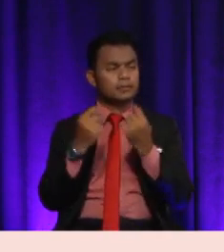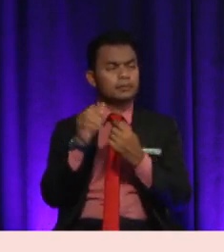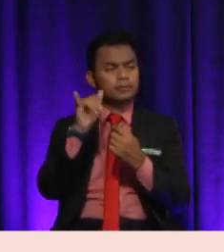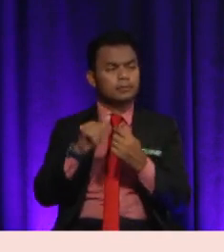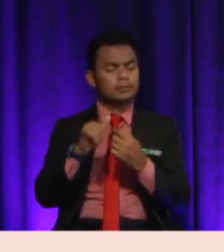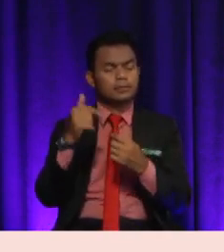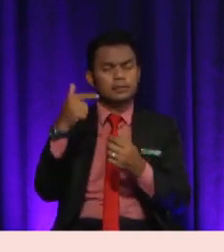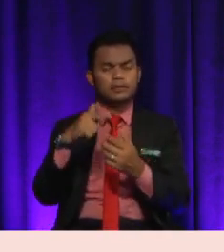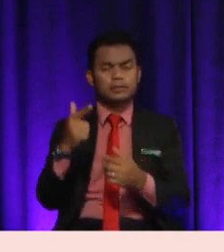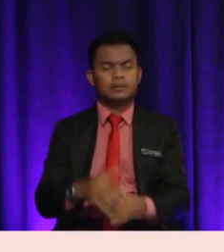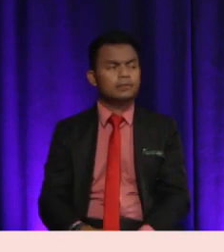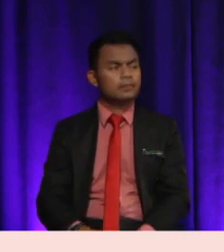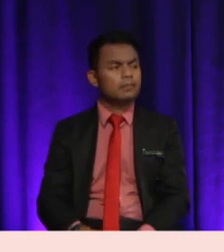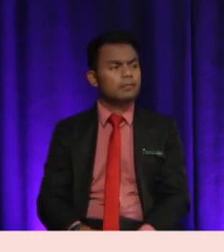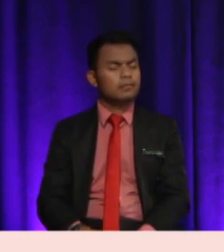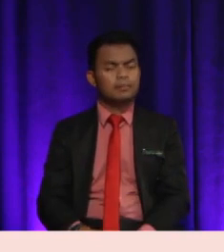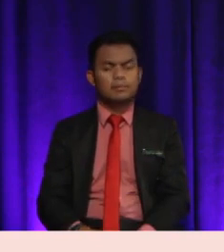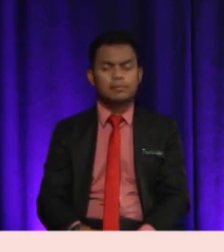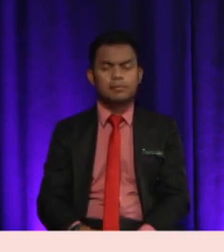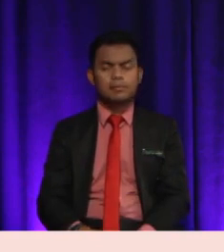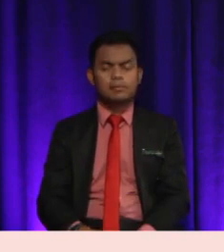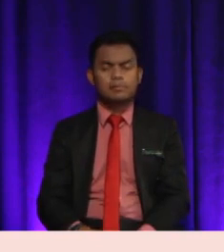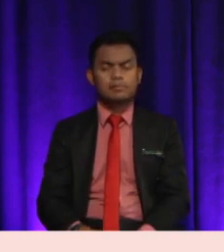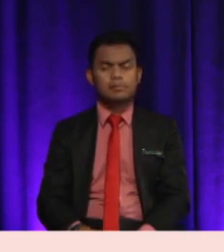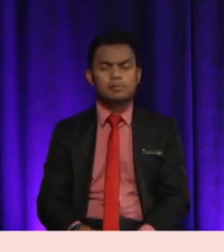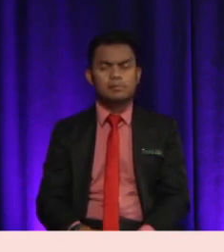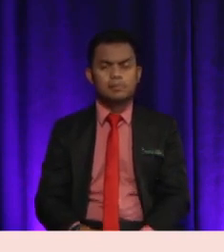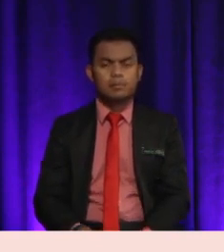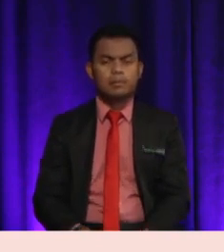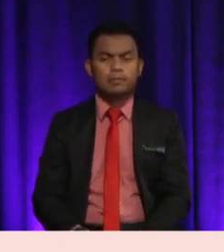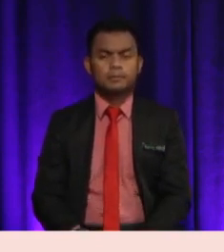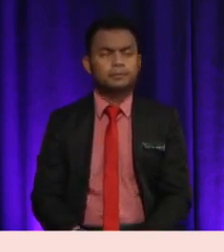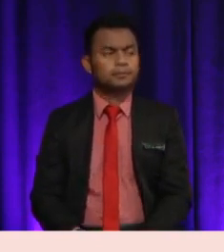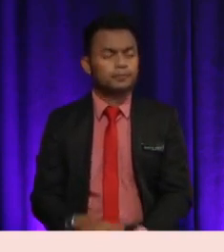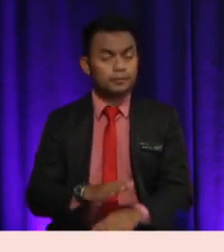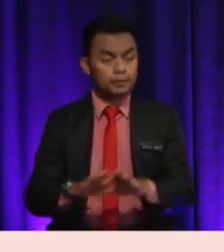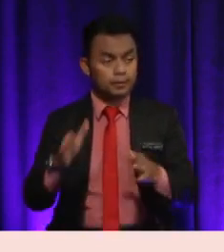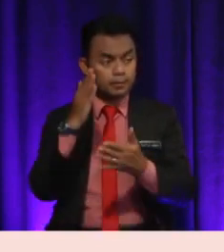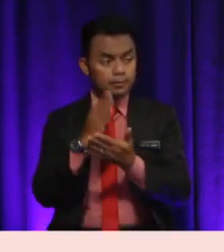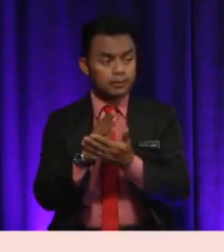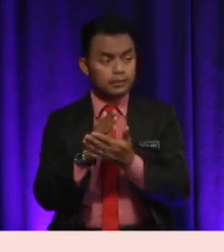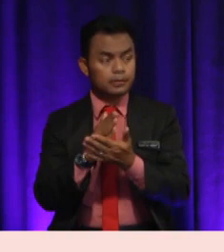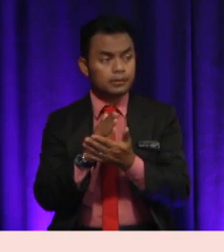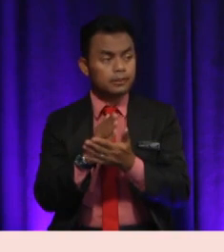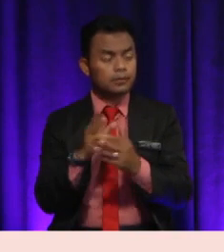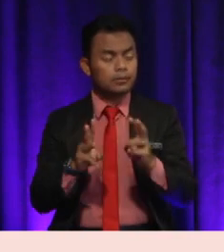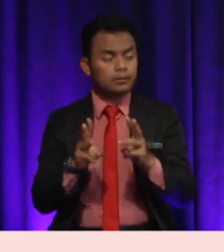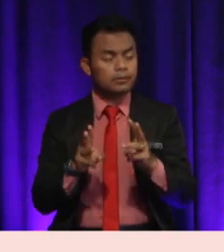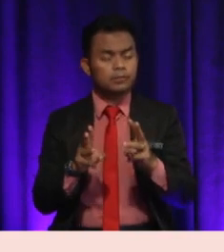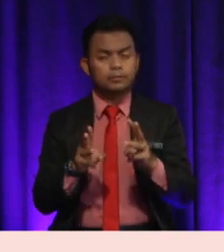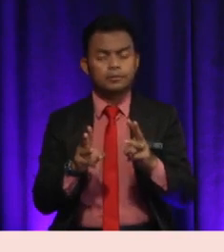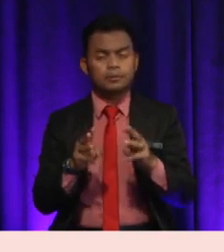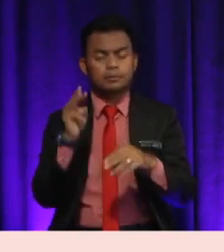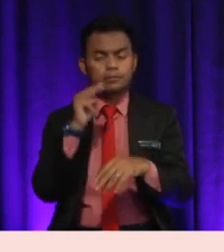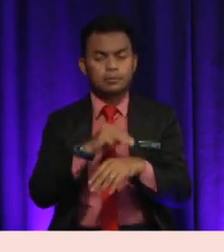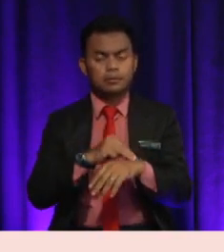on room after room, story after story. The building work never stopped, not even for weekends or holidays, and